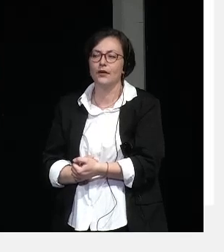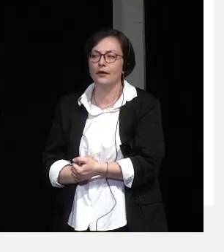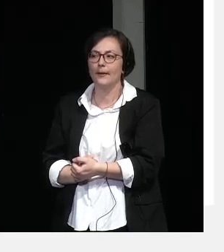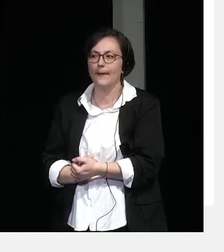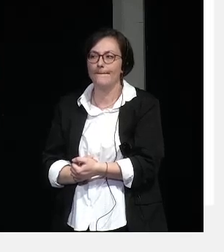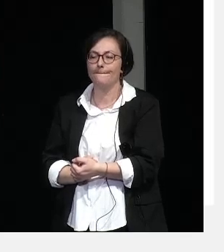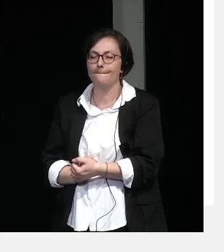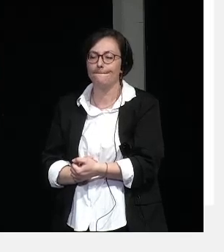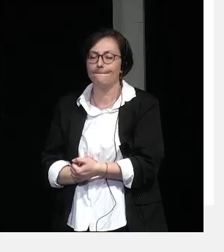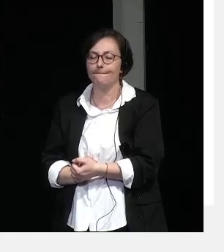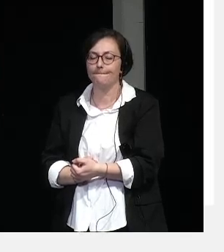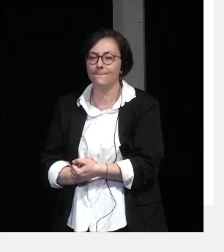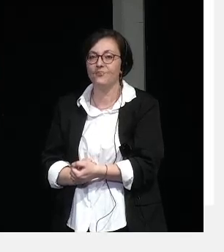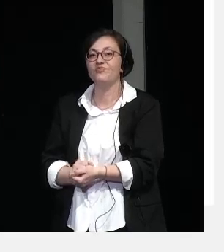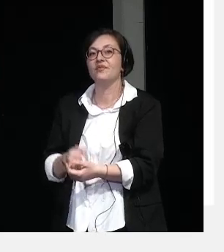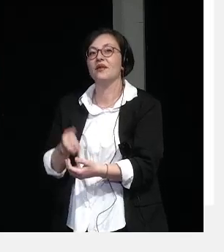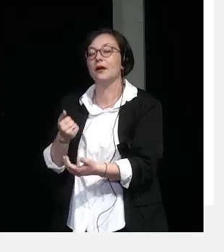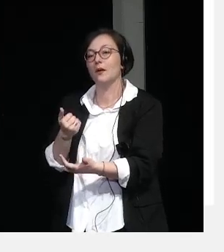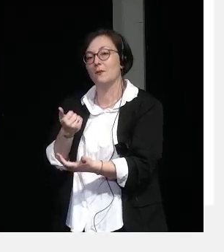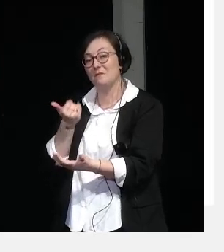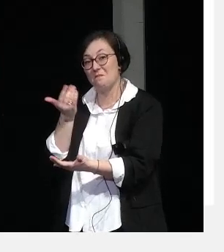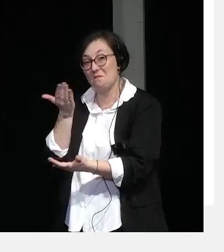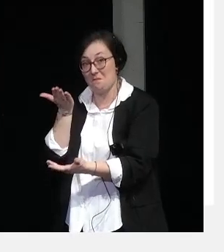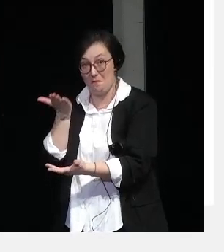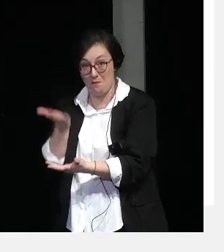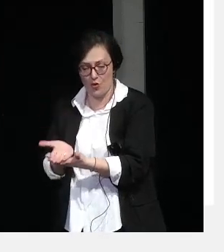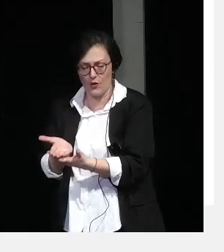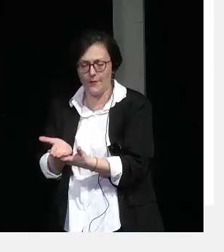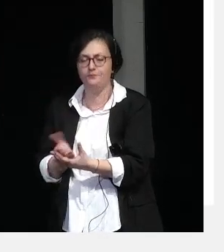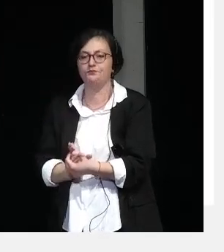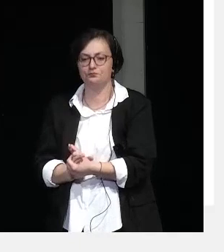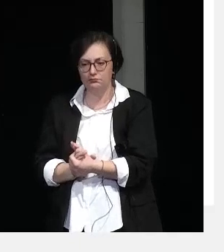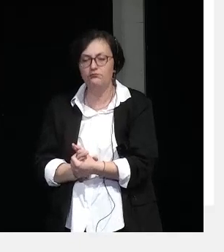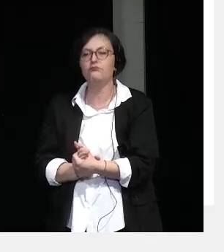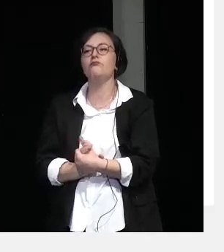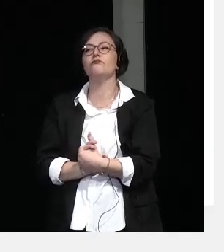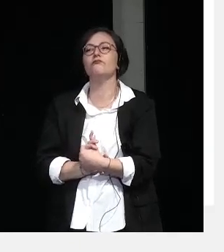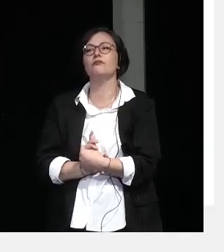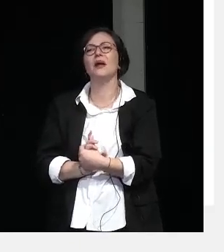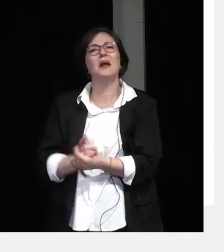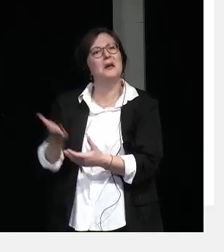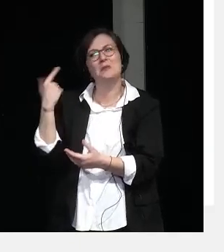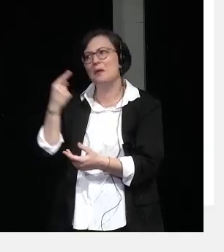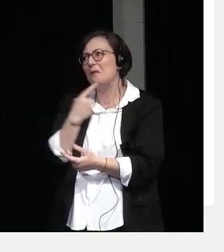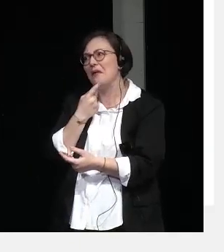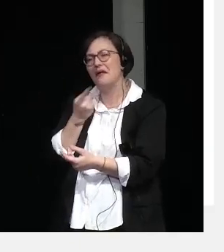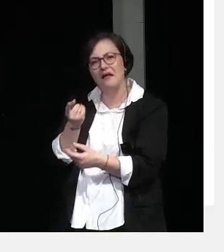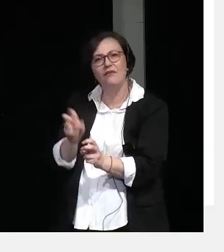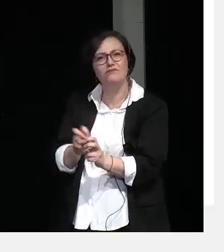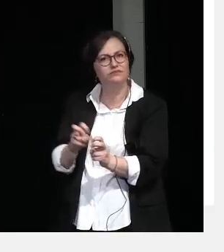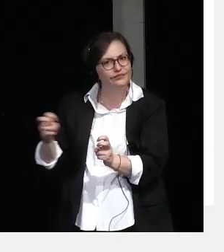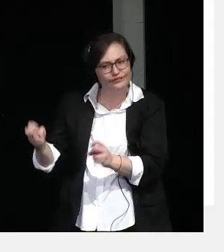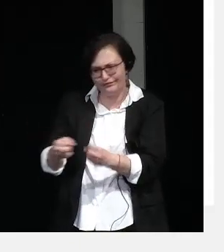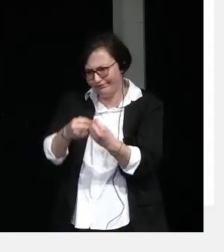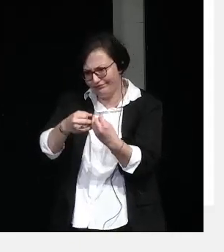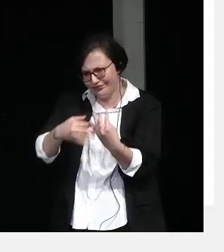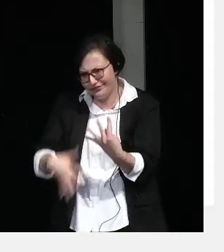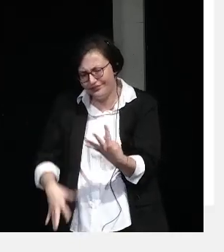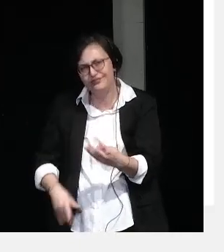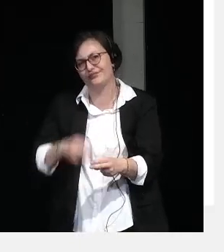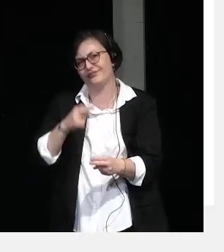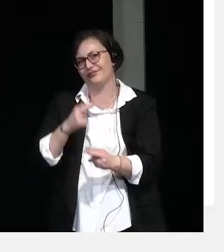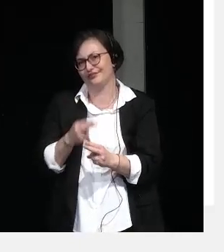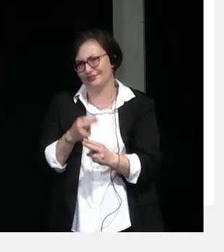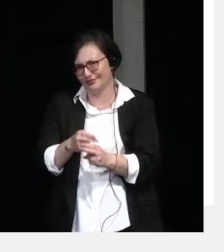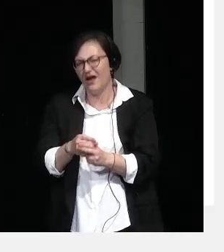very practical and it's very inclusive. And it relates to all the details related to absolutely everything that could possibly